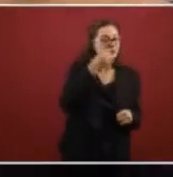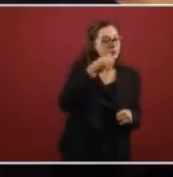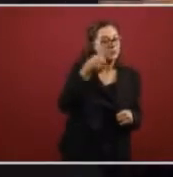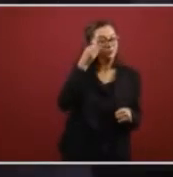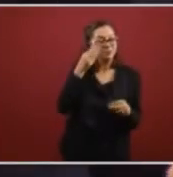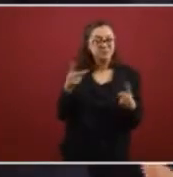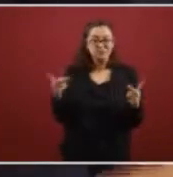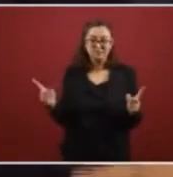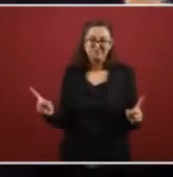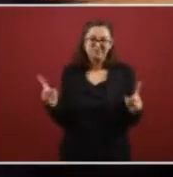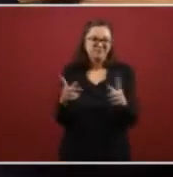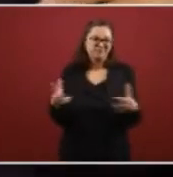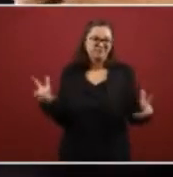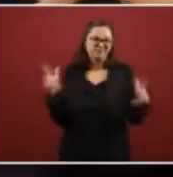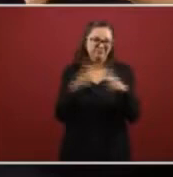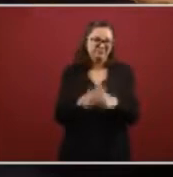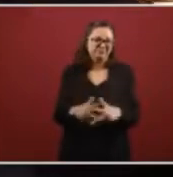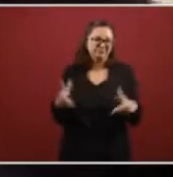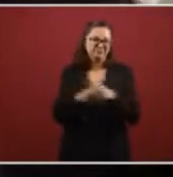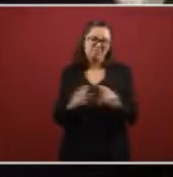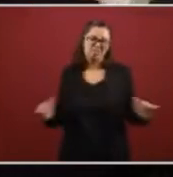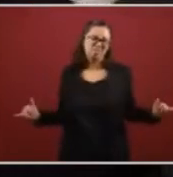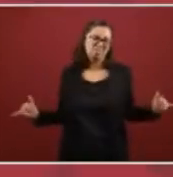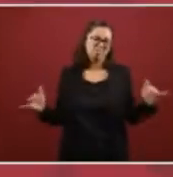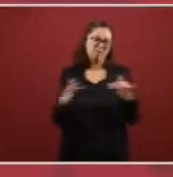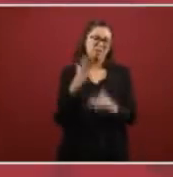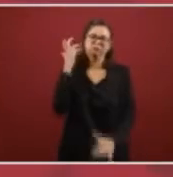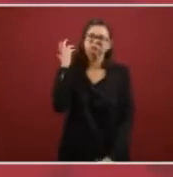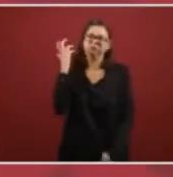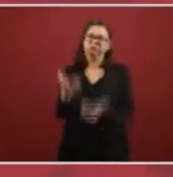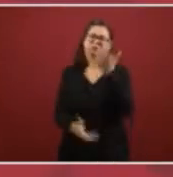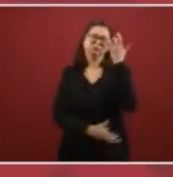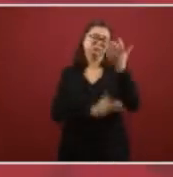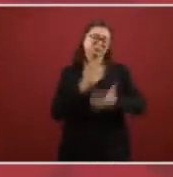that king and the bishop, and they reconstructed it.